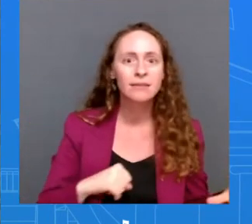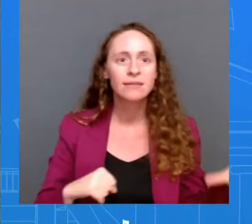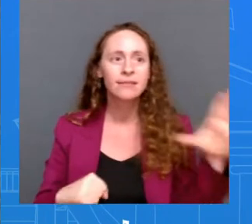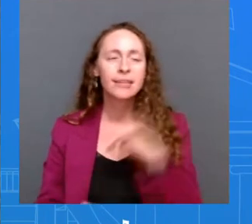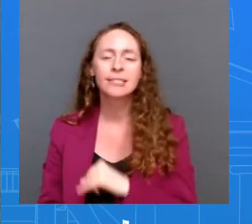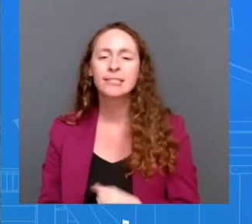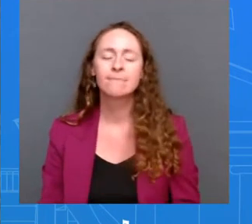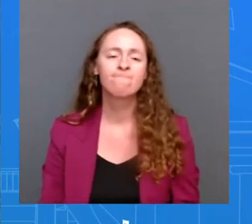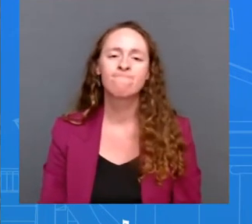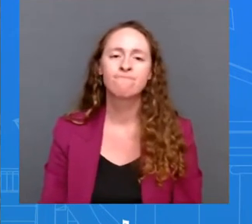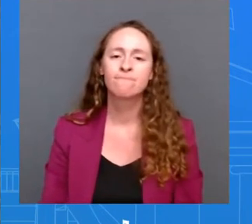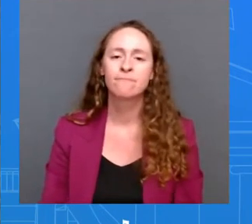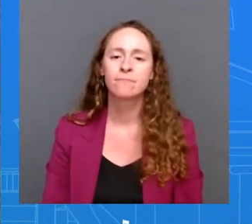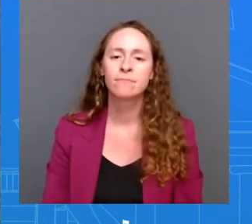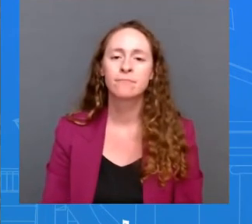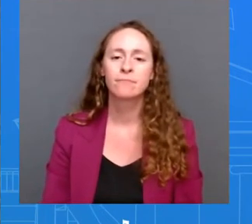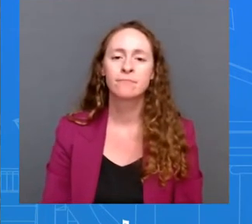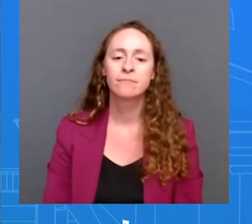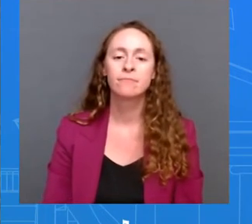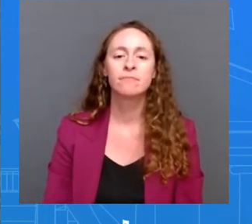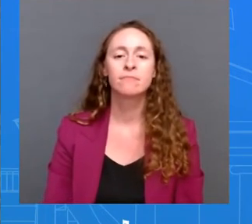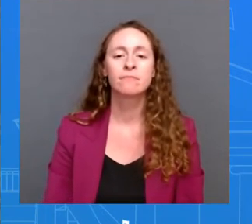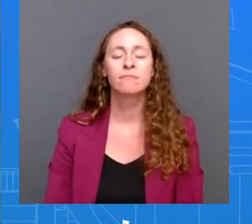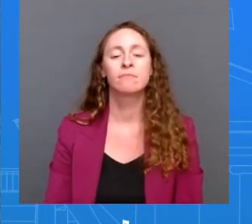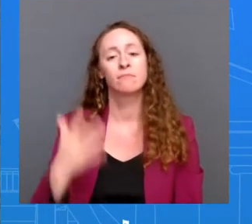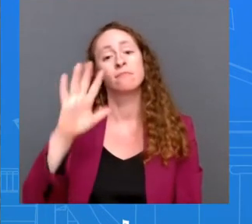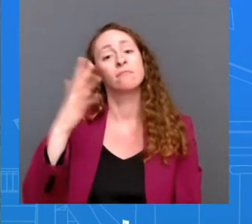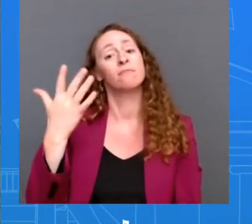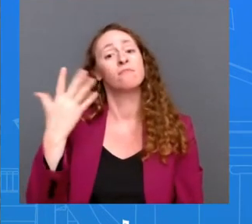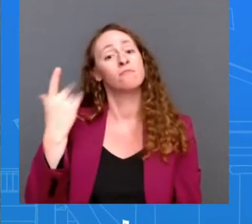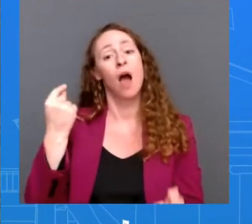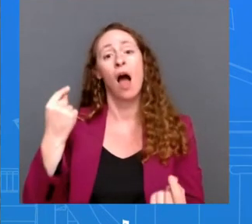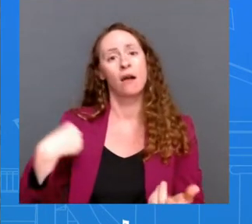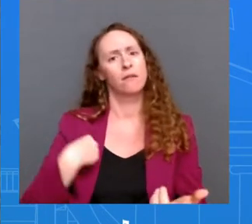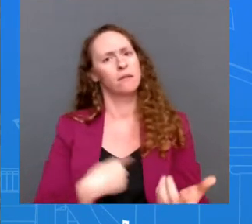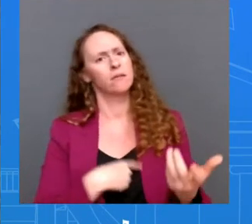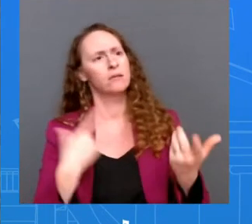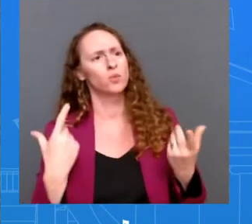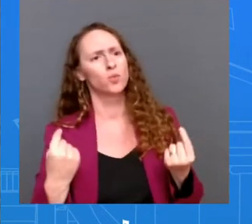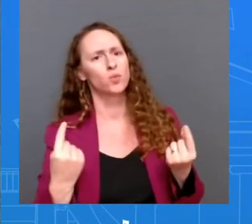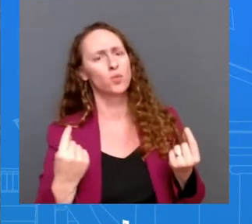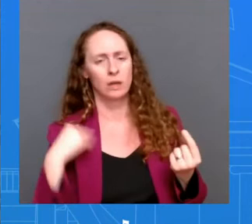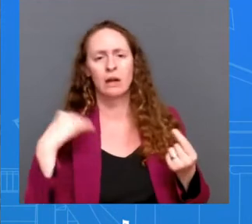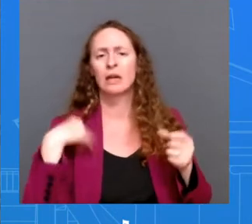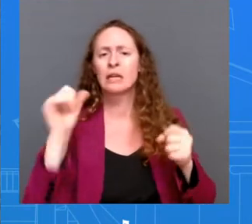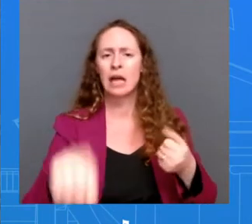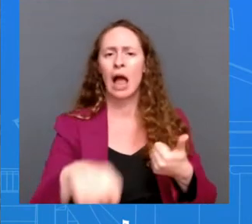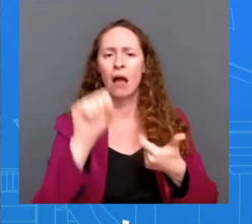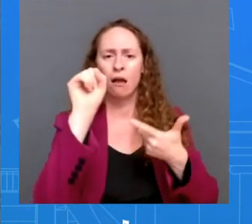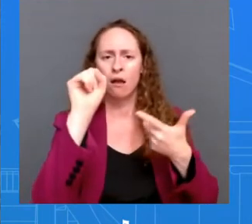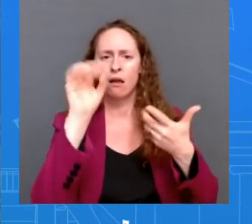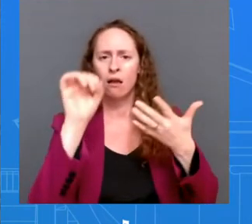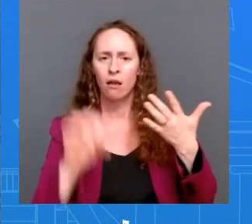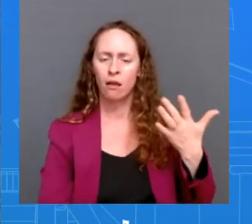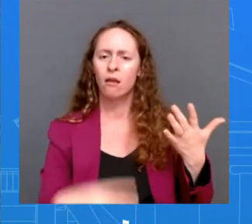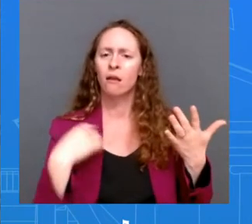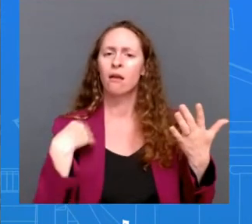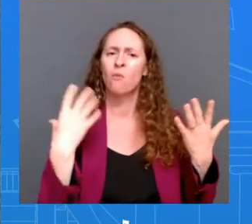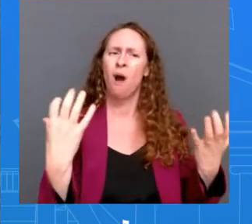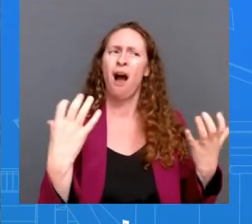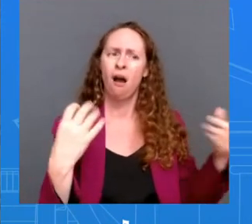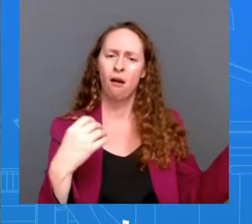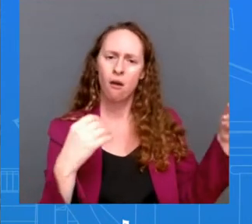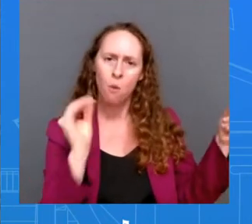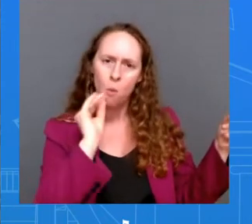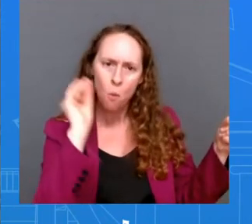team. Wrongfully detained, need to come home. There's a deal on the table. Let's make the deal. Let's get them home. I'll come back there and Peter,